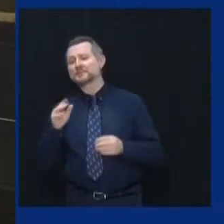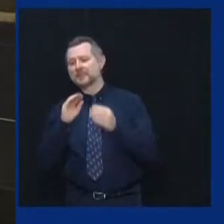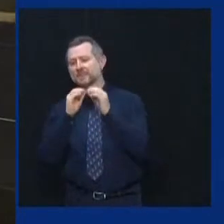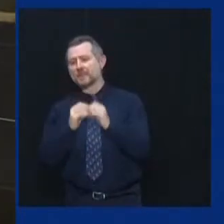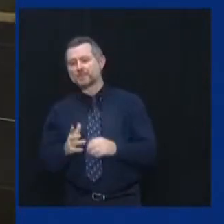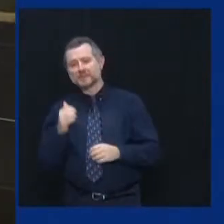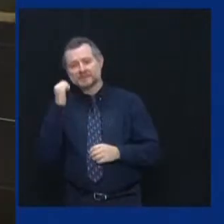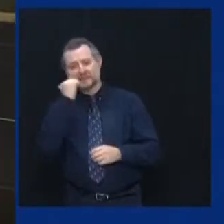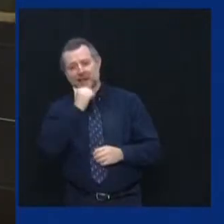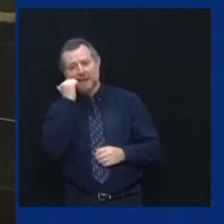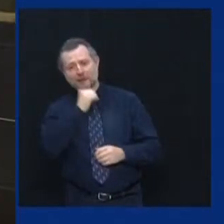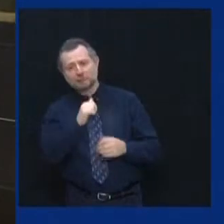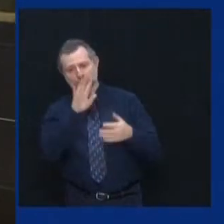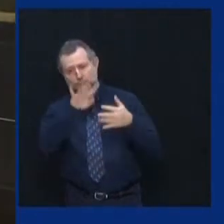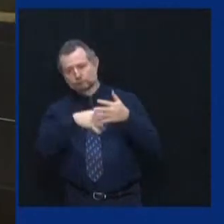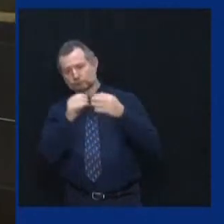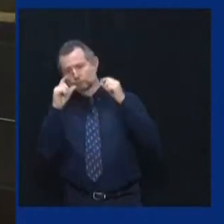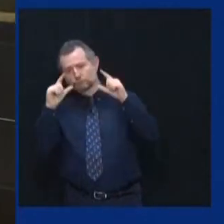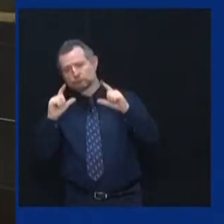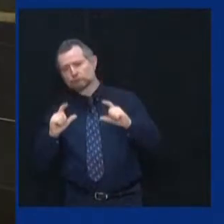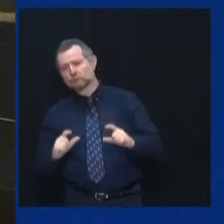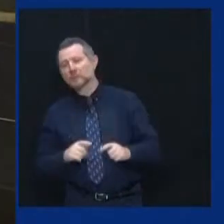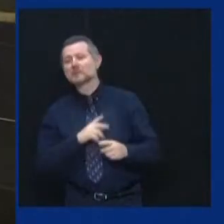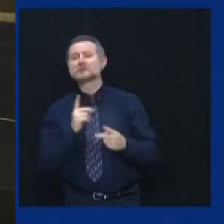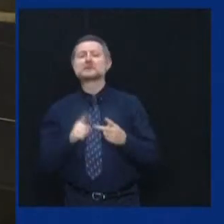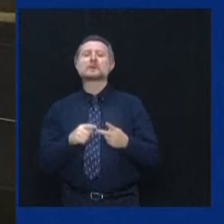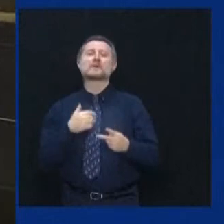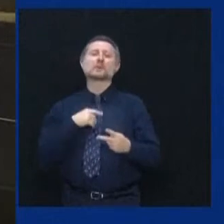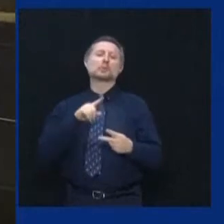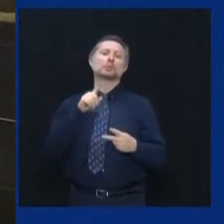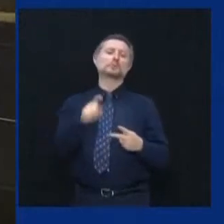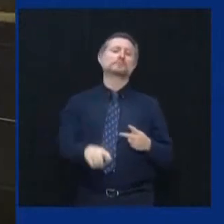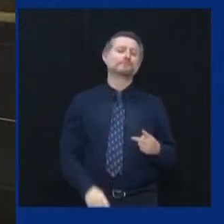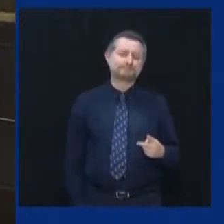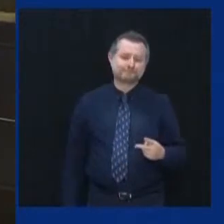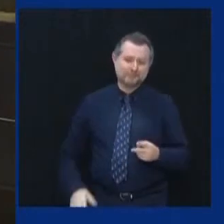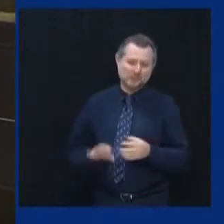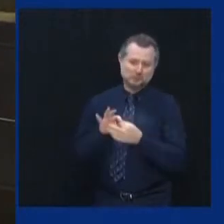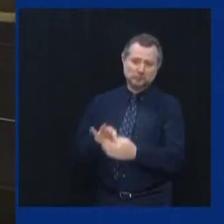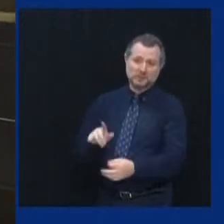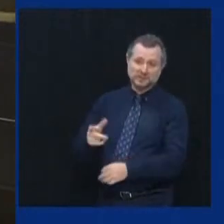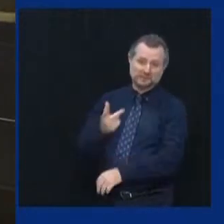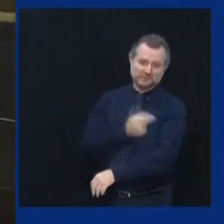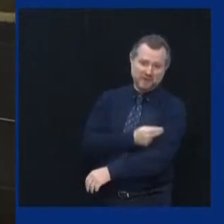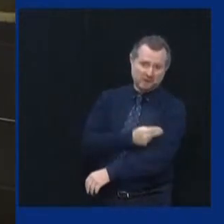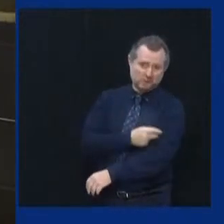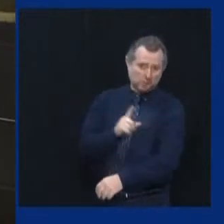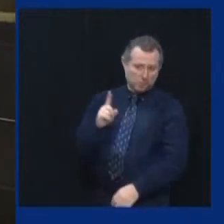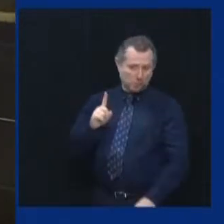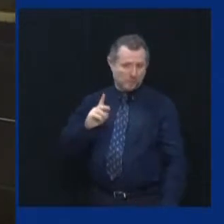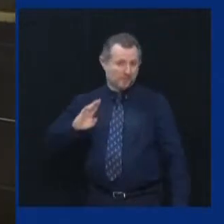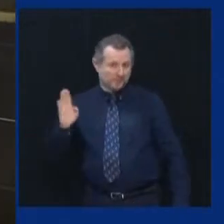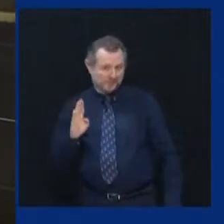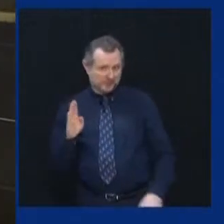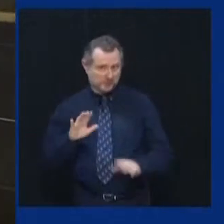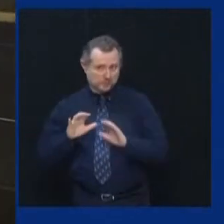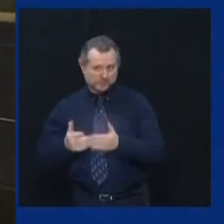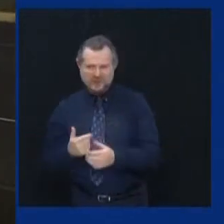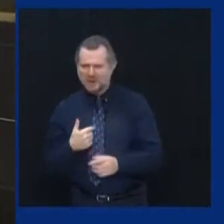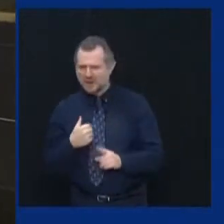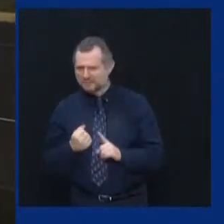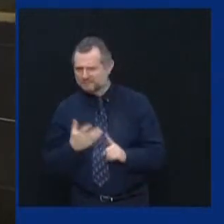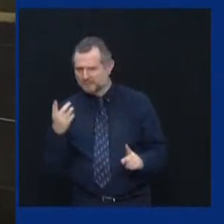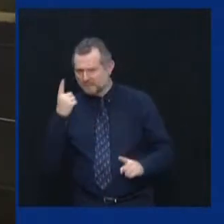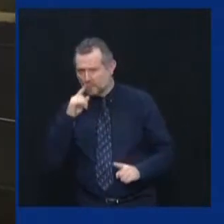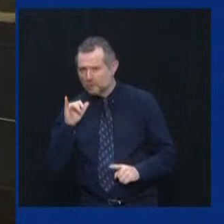we're not asking you every day? And then also on the vaccinations with 1B, can you elaborate on how that process